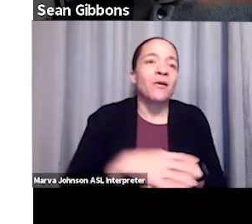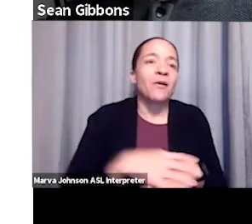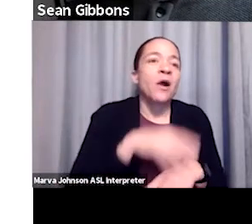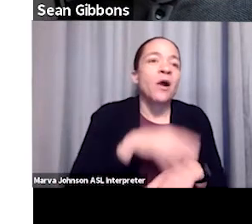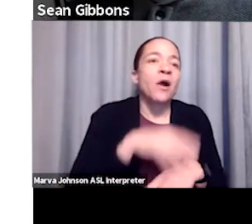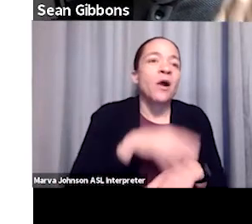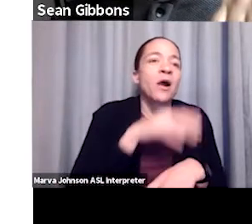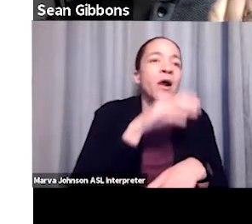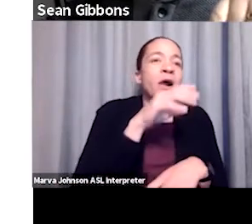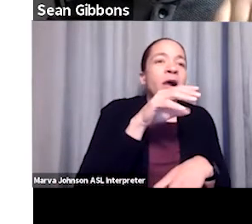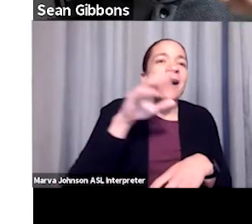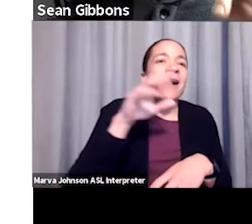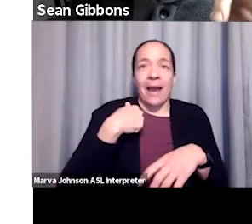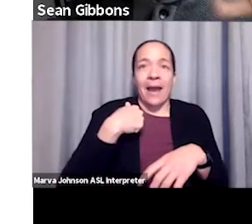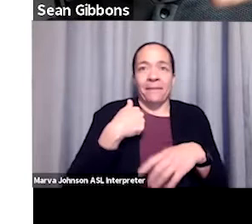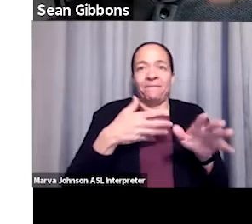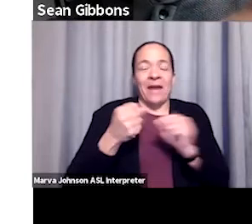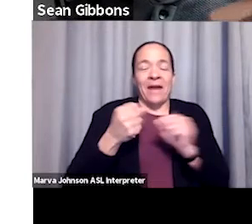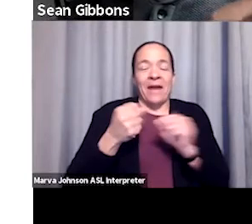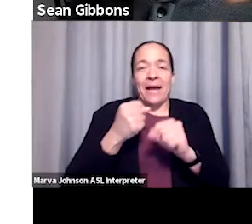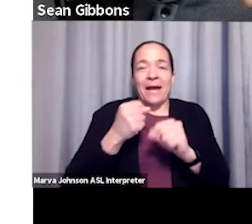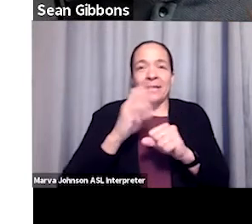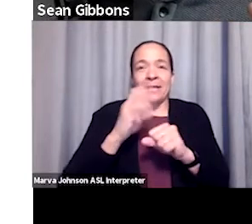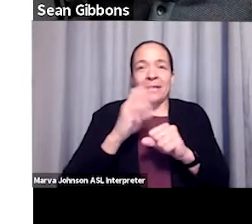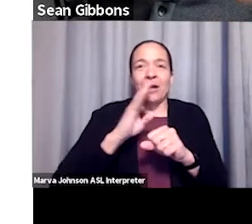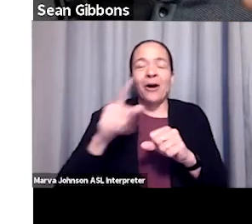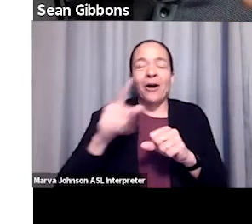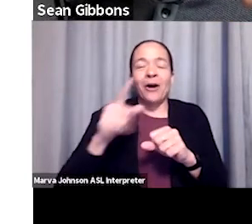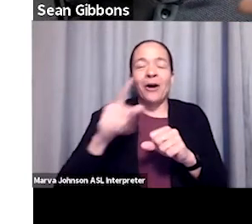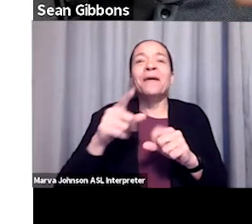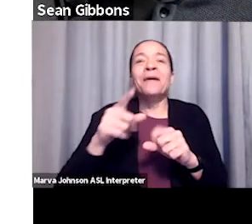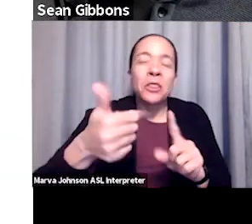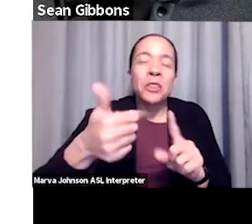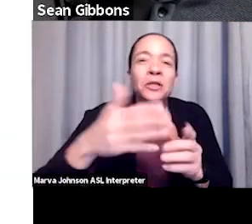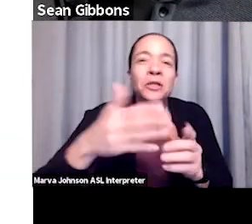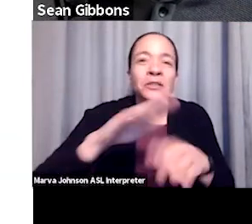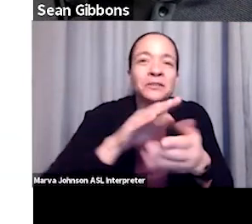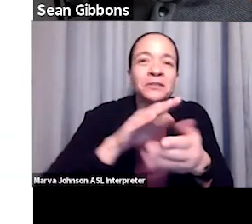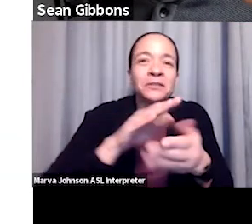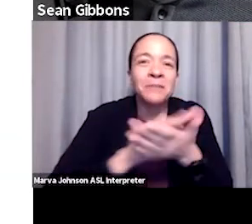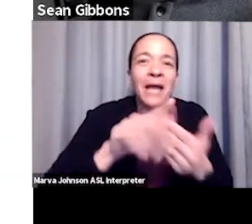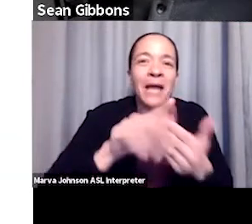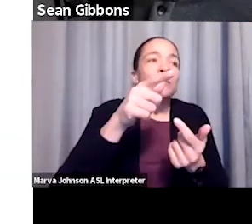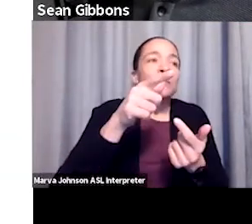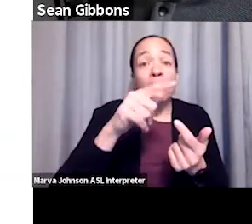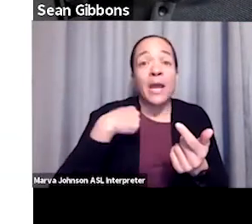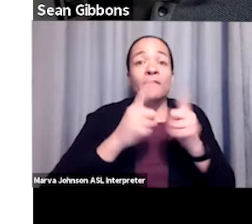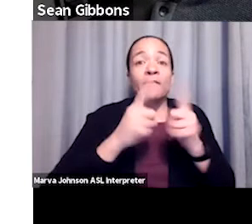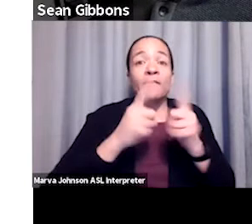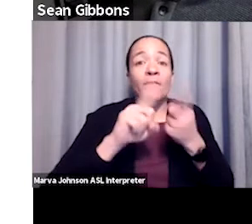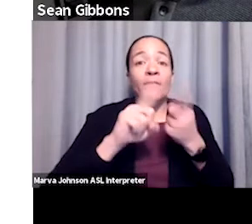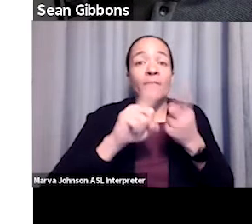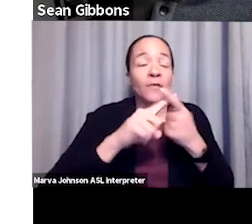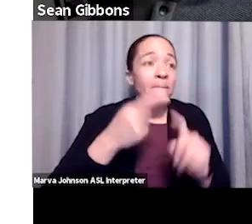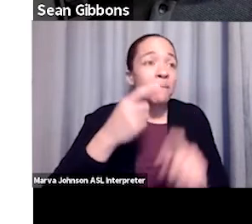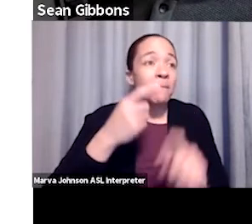Alan. But there's closed captioning available should you need it. And also our friend Marva, who you may remember from Com Network V or some of our more recent webinars, Marva will be offering